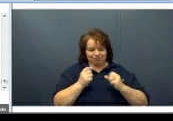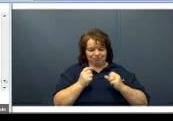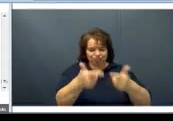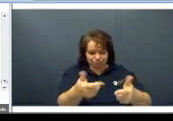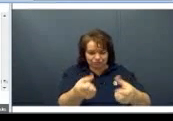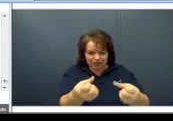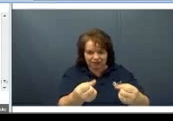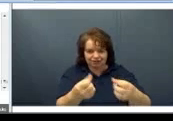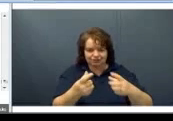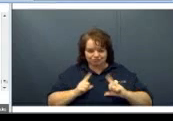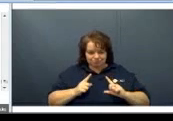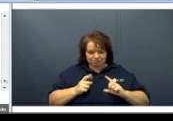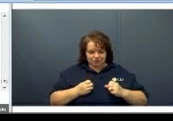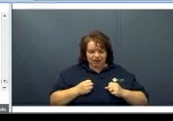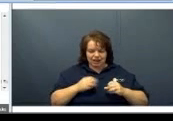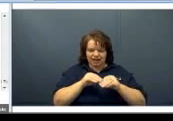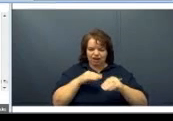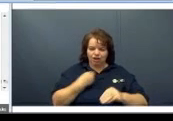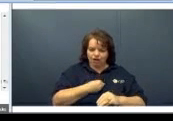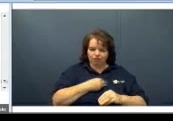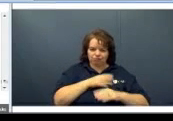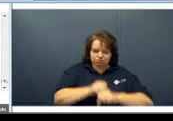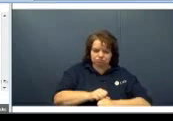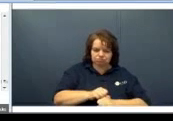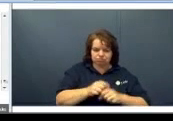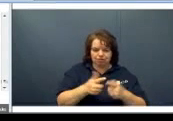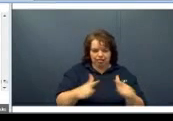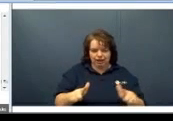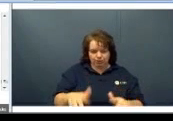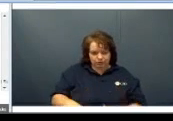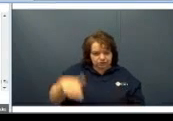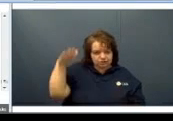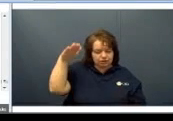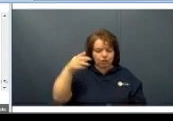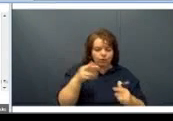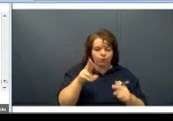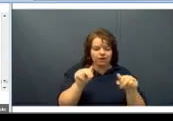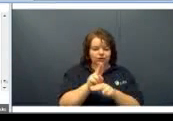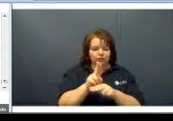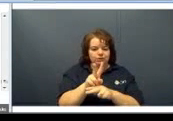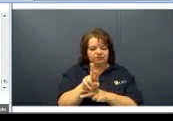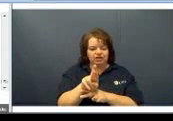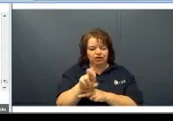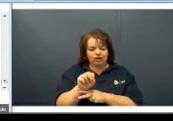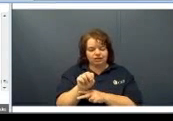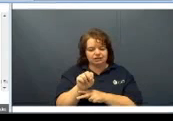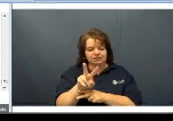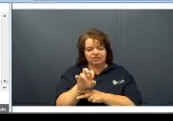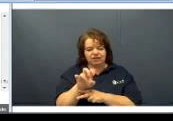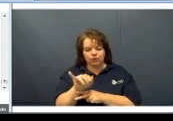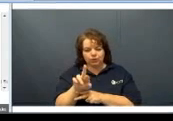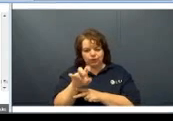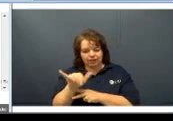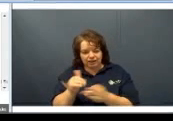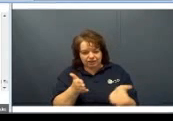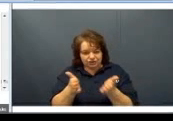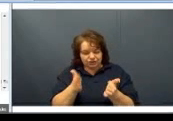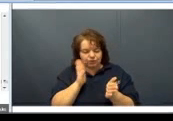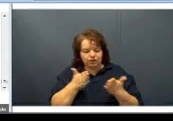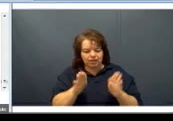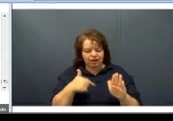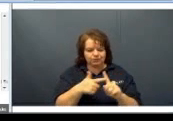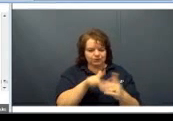and we can sign back and forth to each other in our native language, which is ASL. Or we can use a VRS